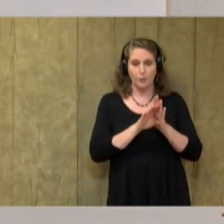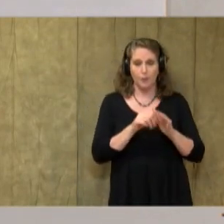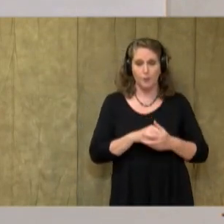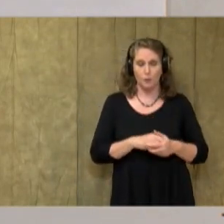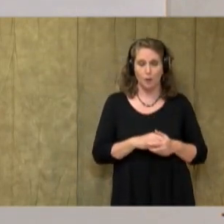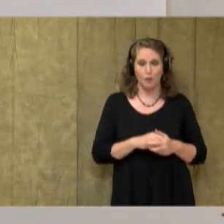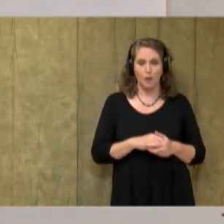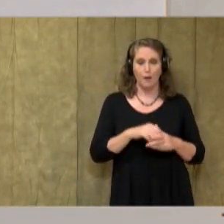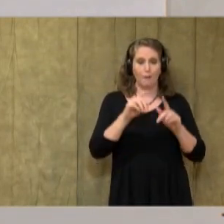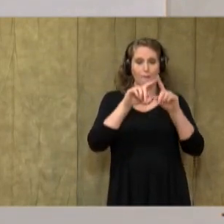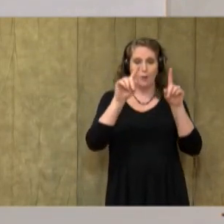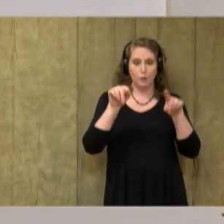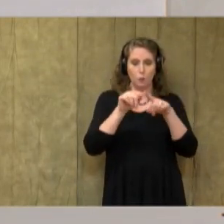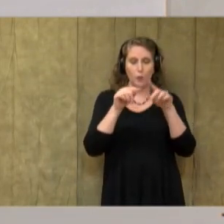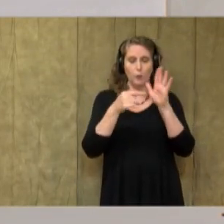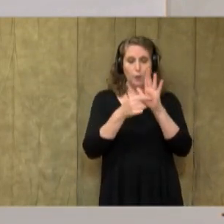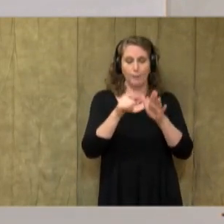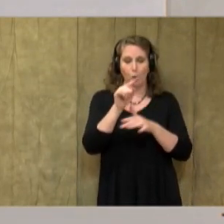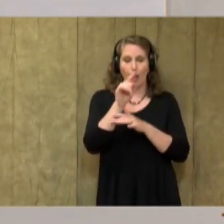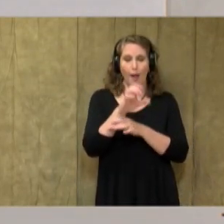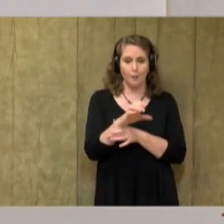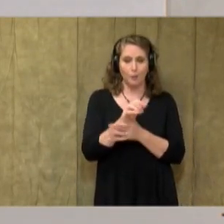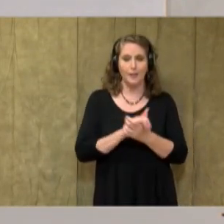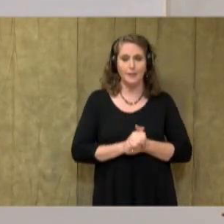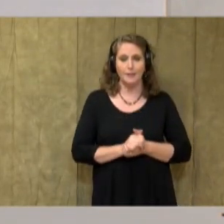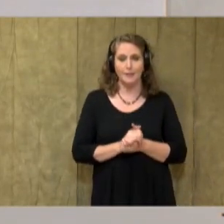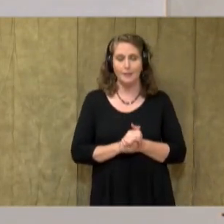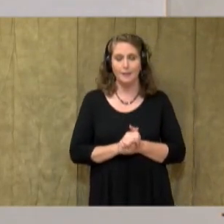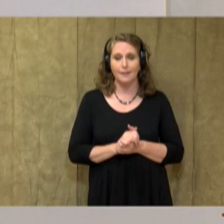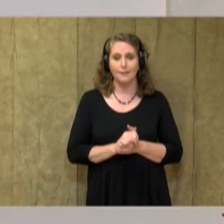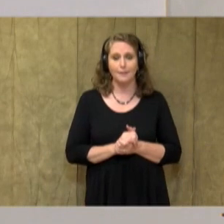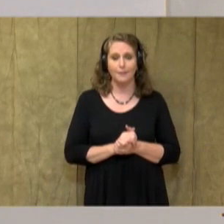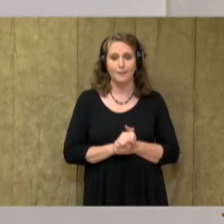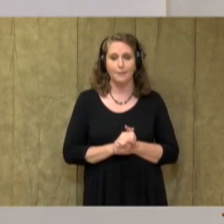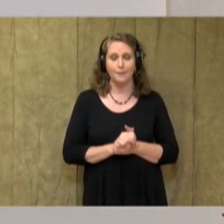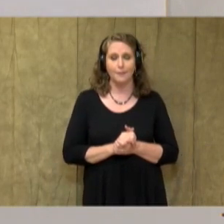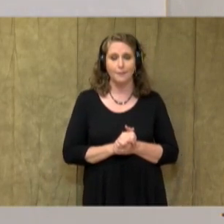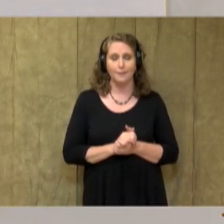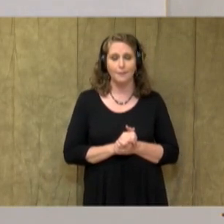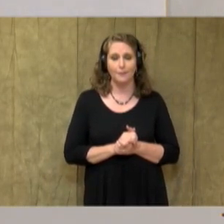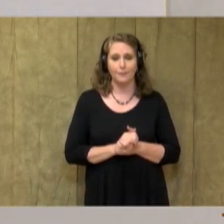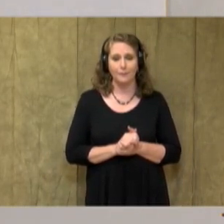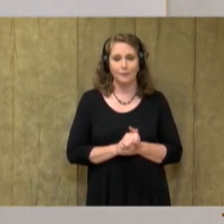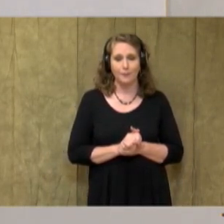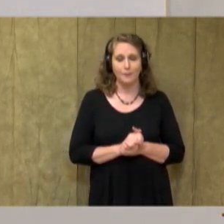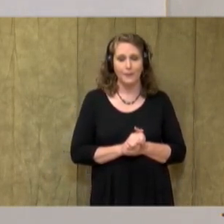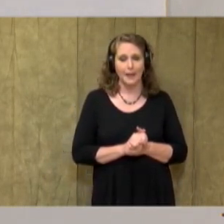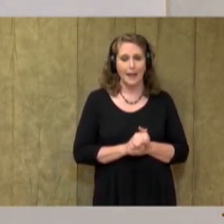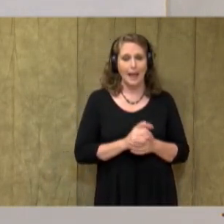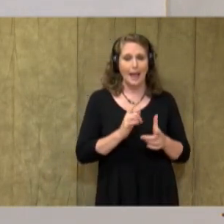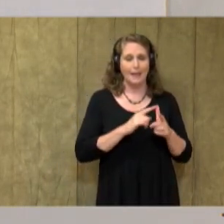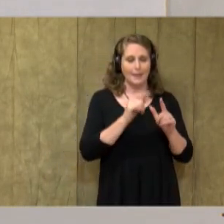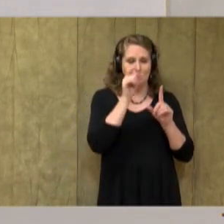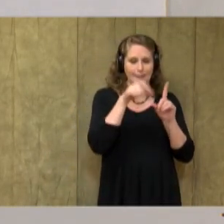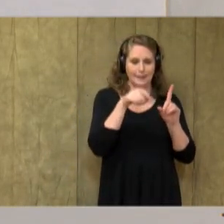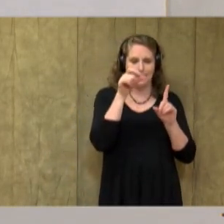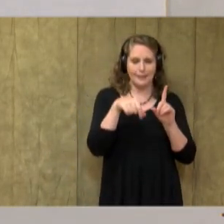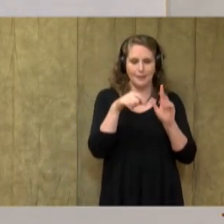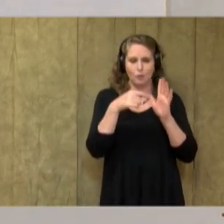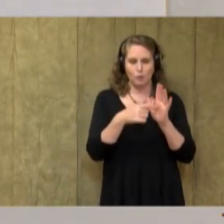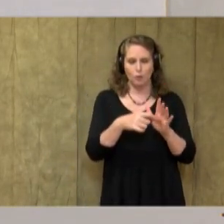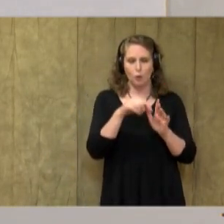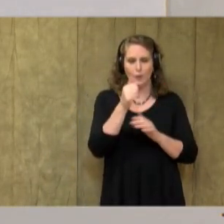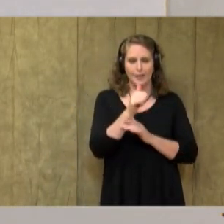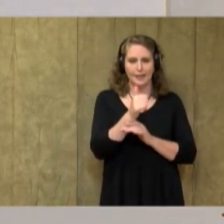Remember, we just draw squares to show hundreds. There's 4. And then we're going to draw sticks to show tens.